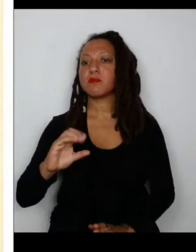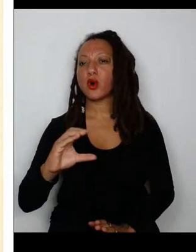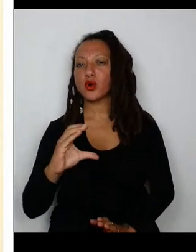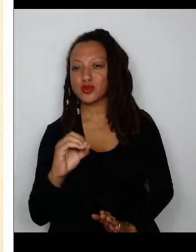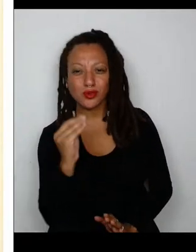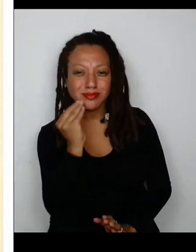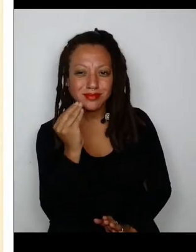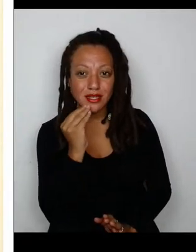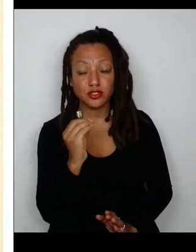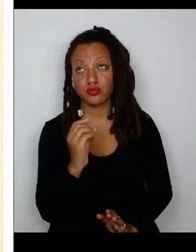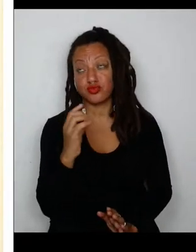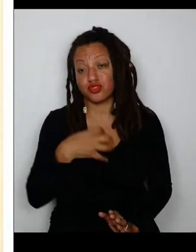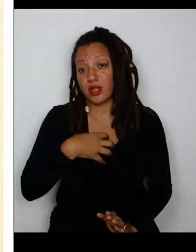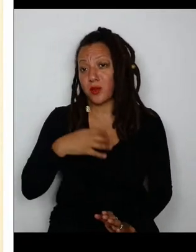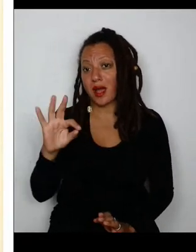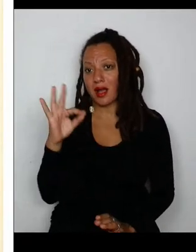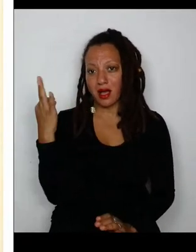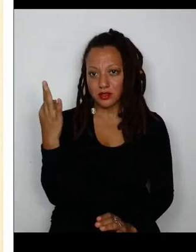not illustration